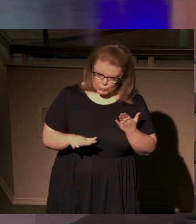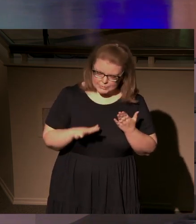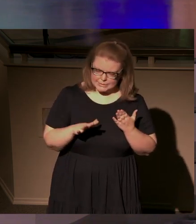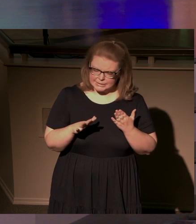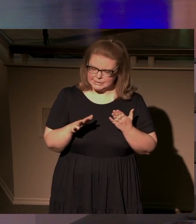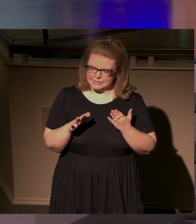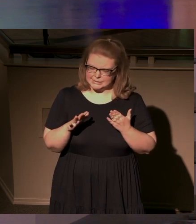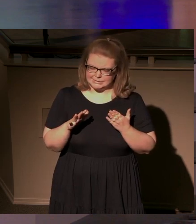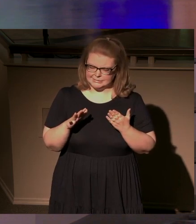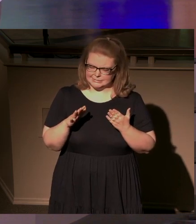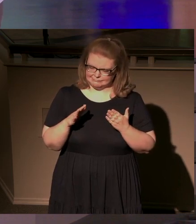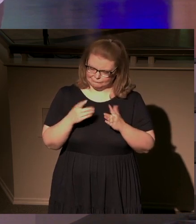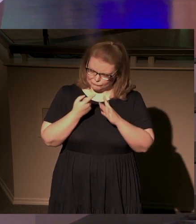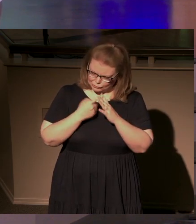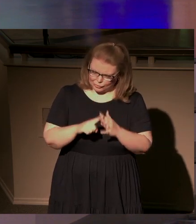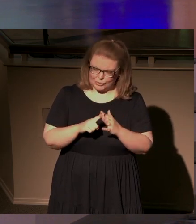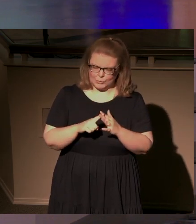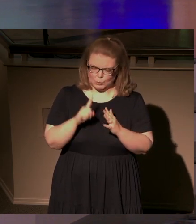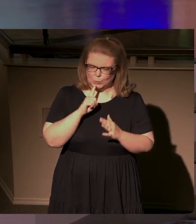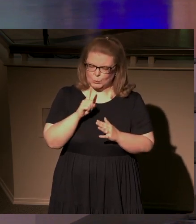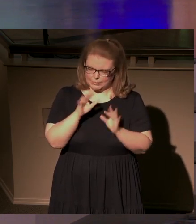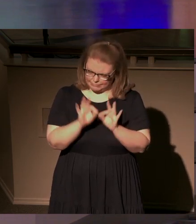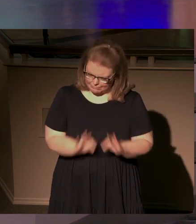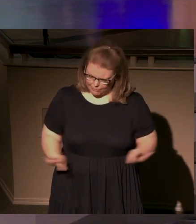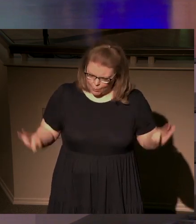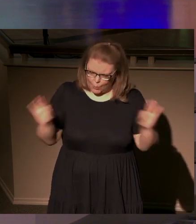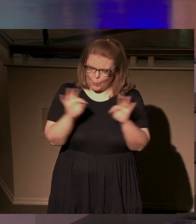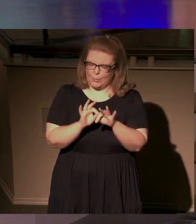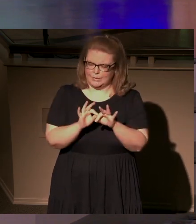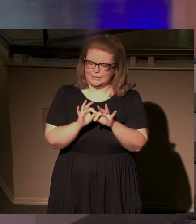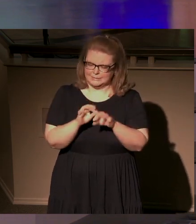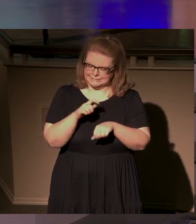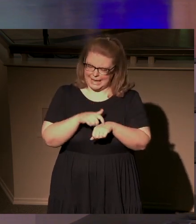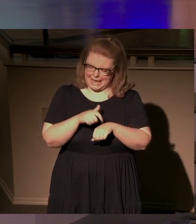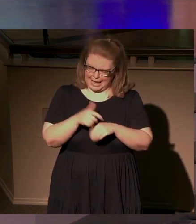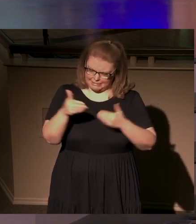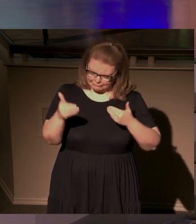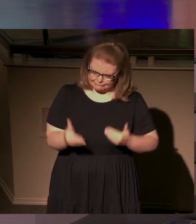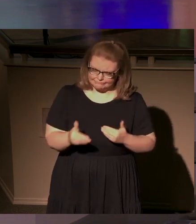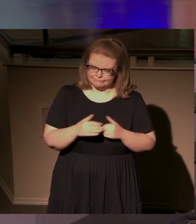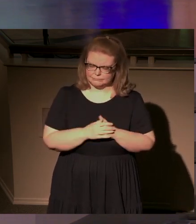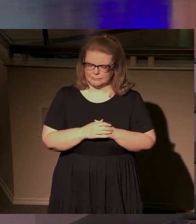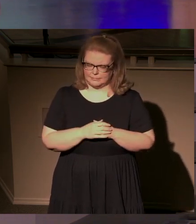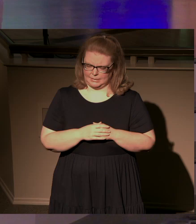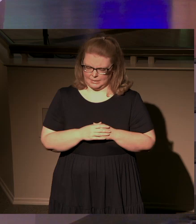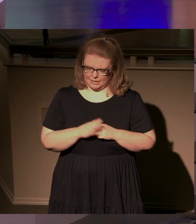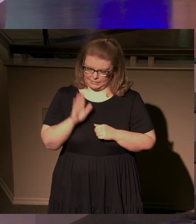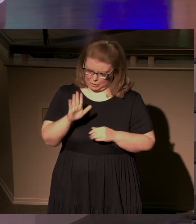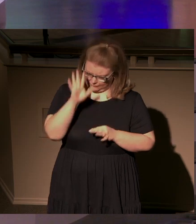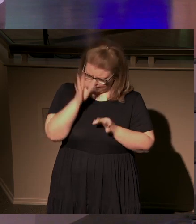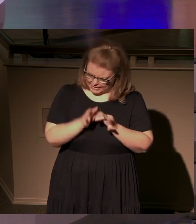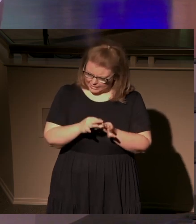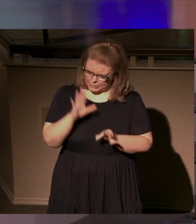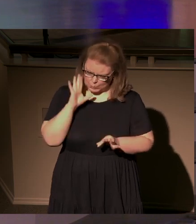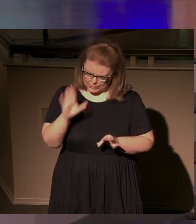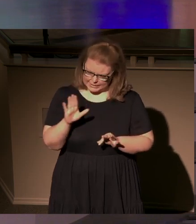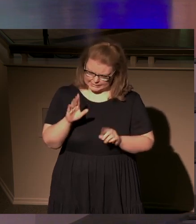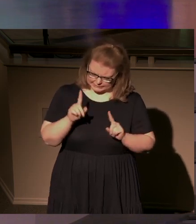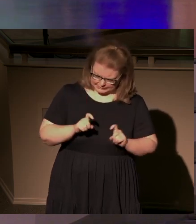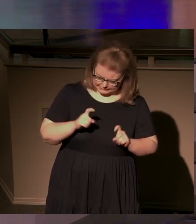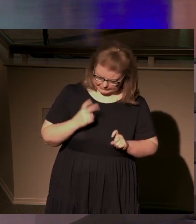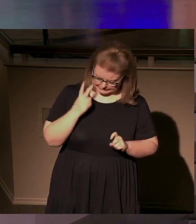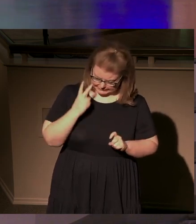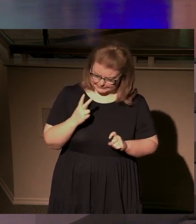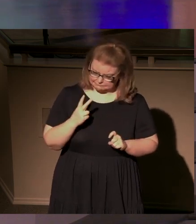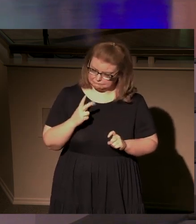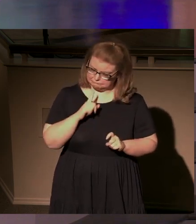really critical time. Times when they're faith will be tested, and times when their future will